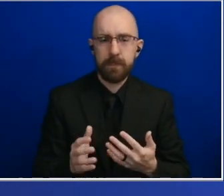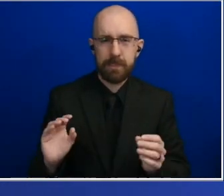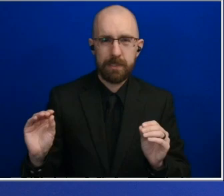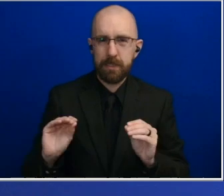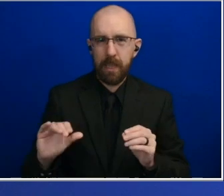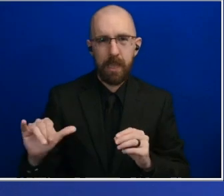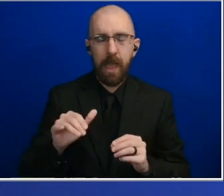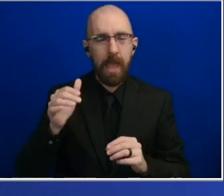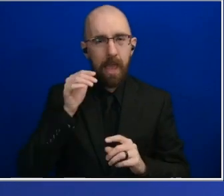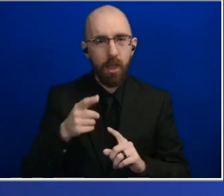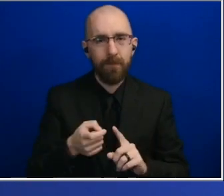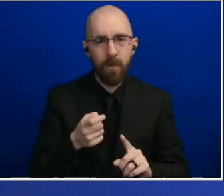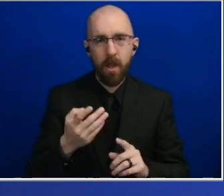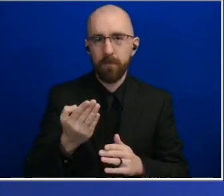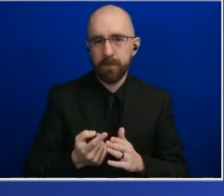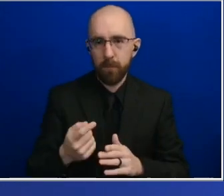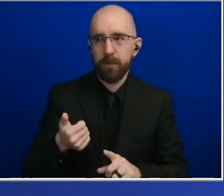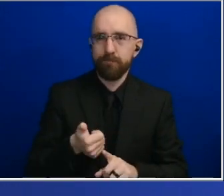someone who's experienced it,